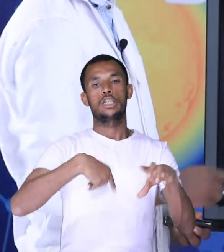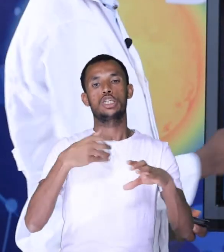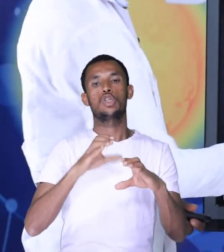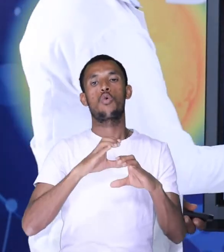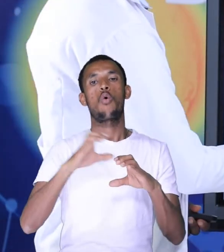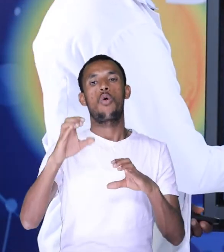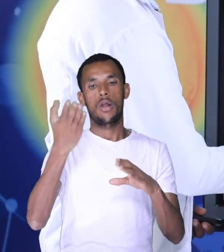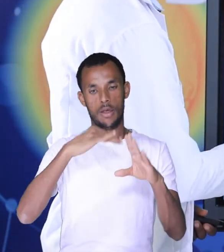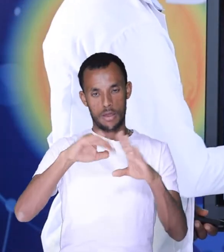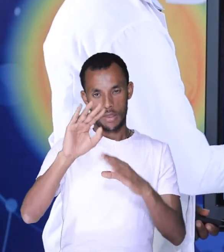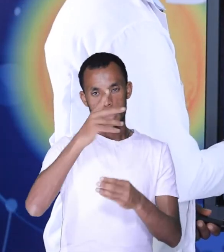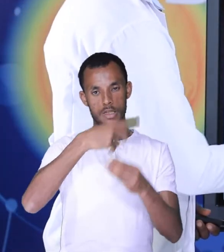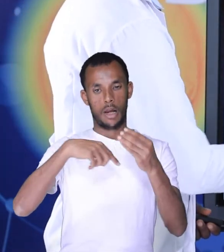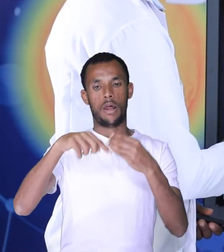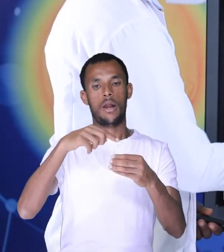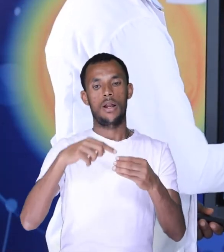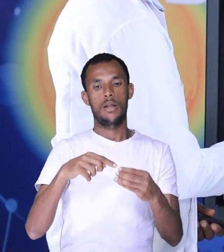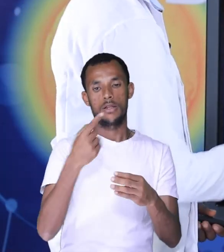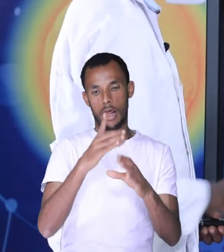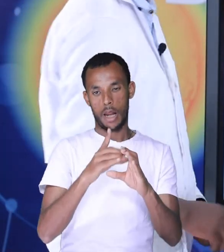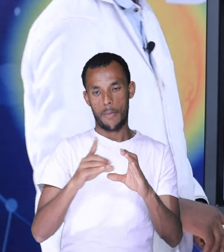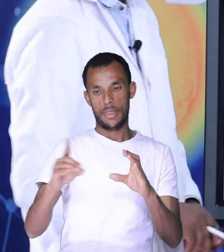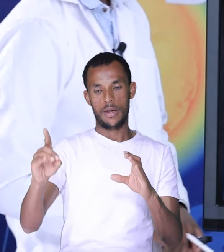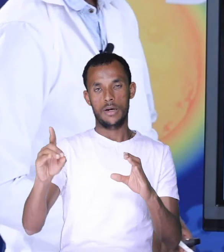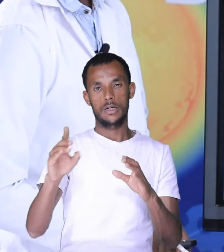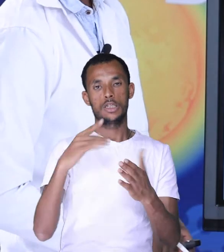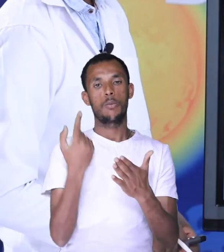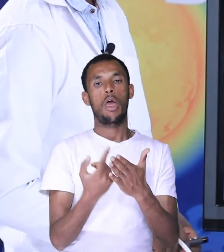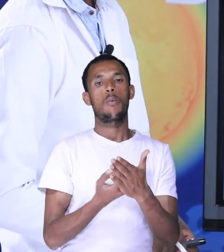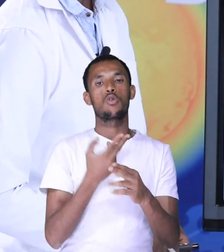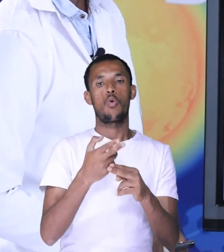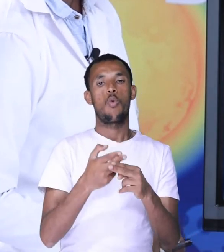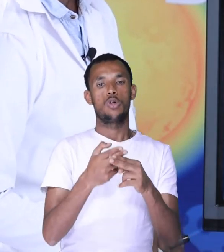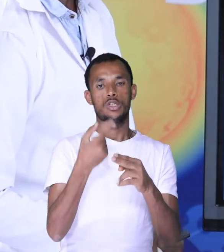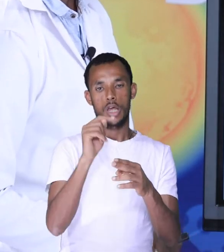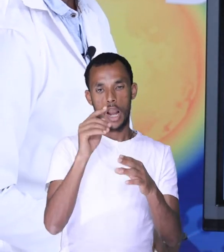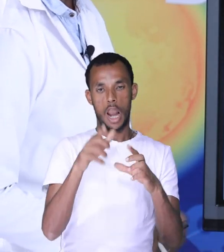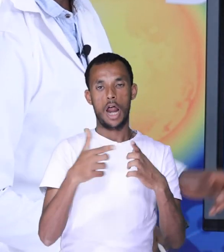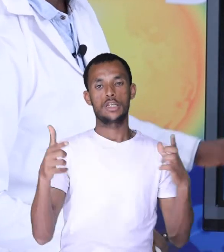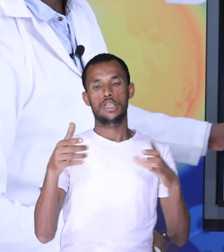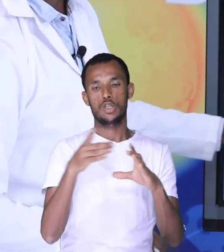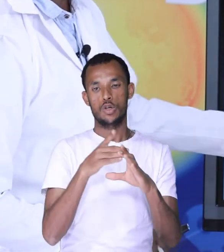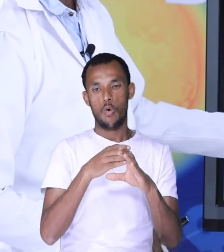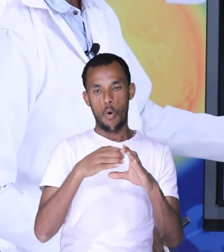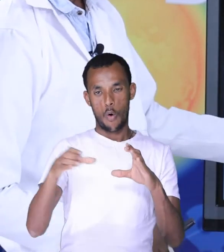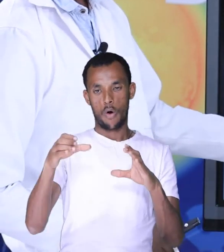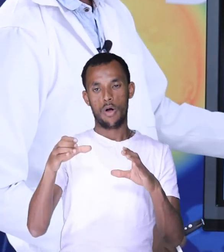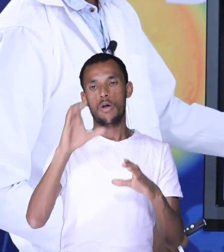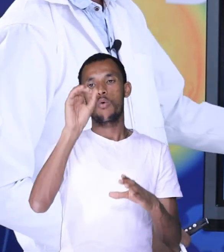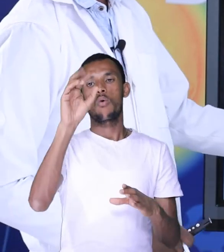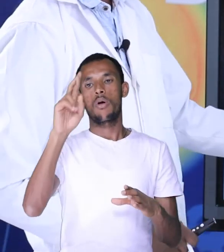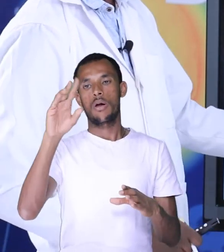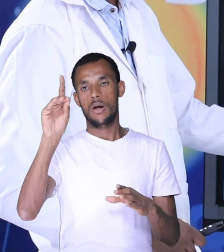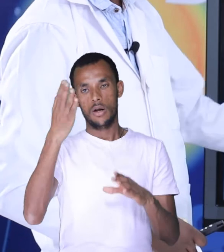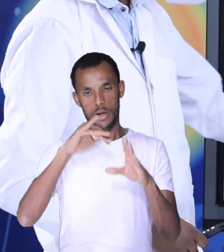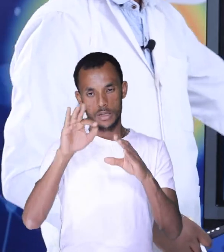circle. The diameter is sometimes called the largest chord in the circle, and chord is a